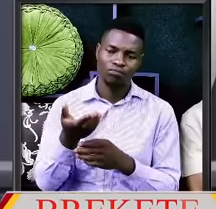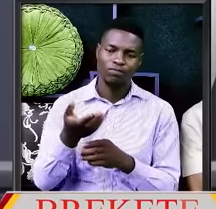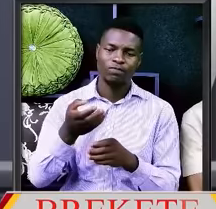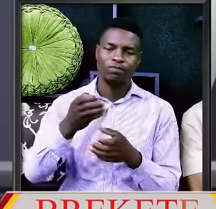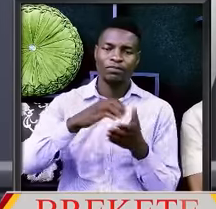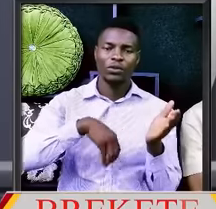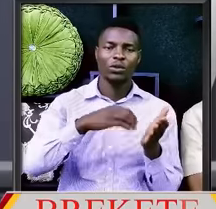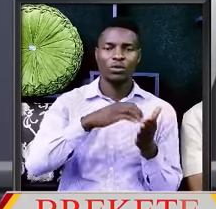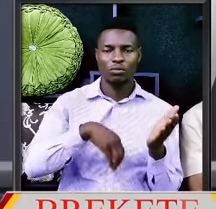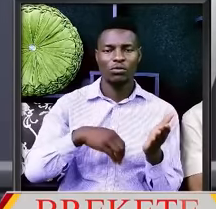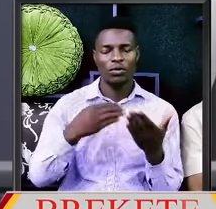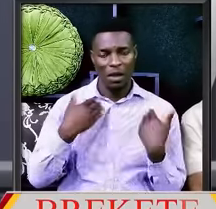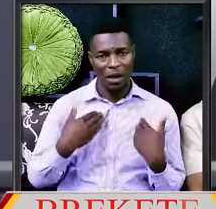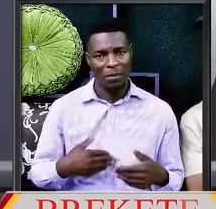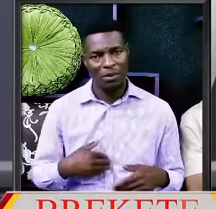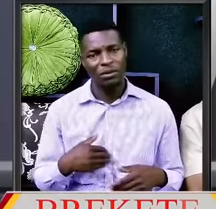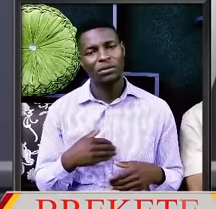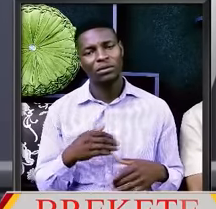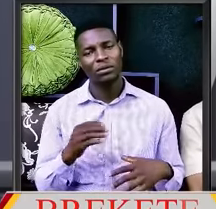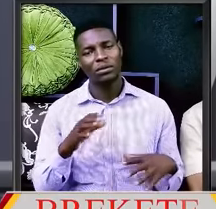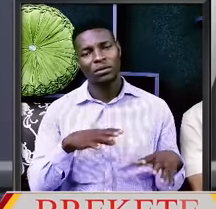to evil forest.